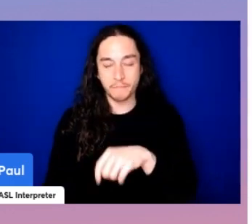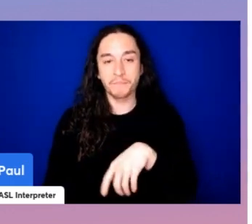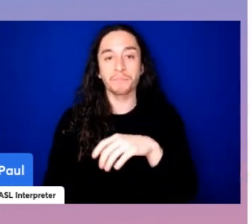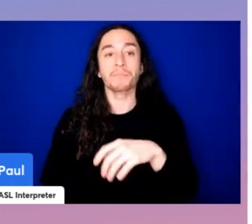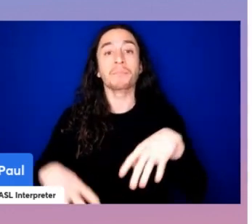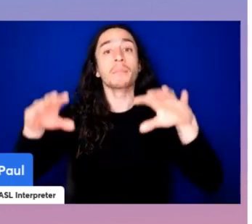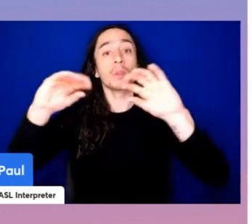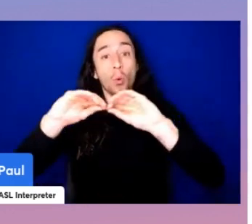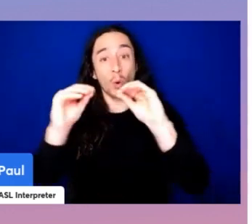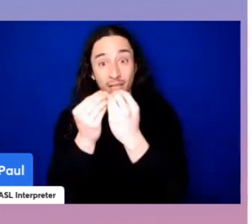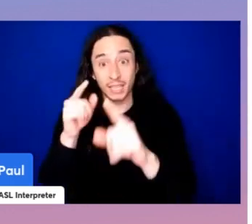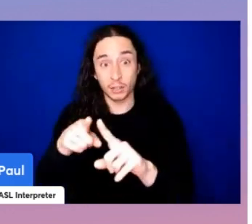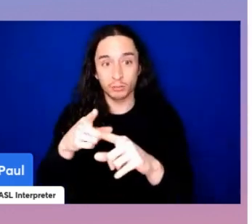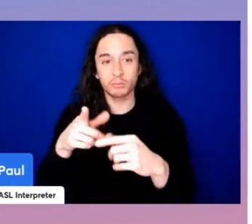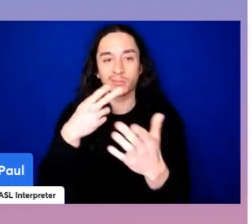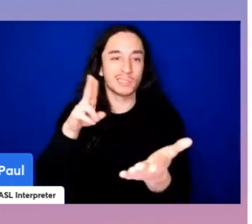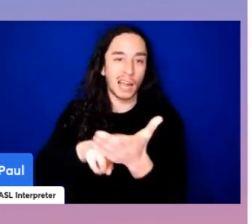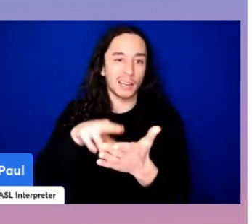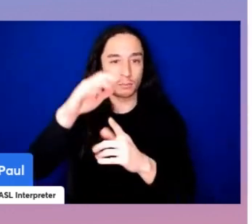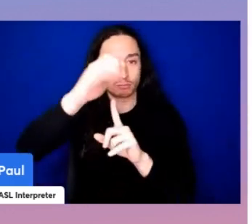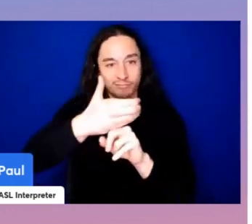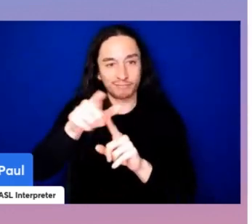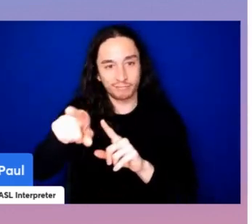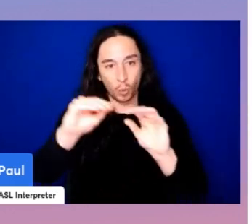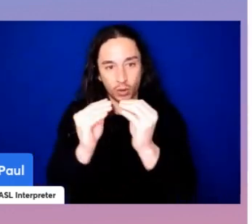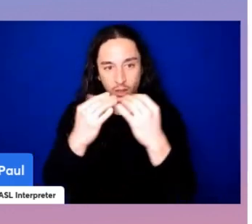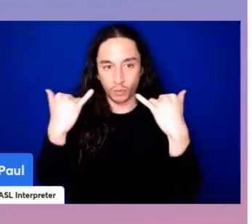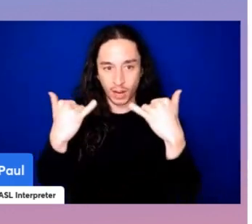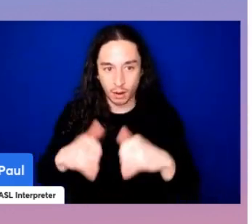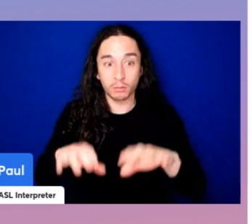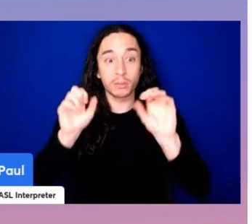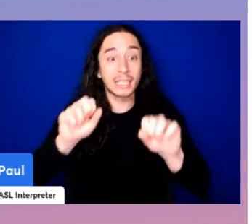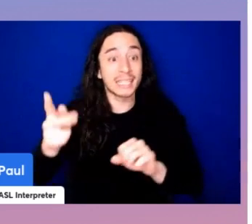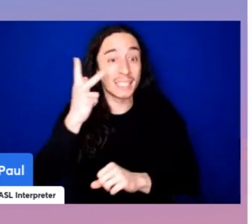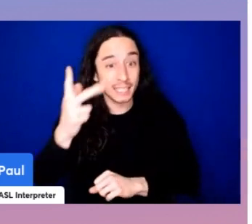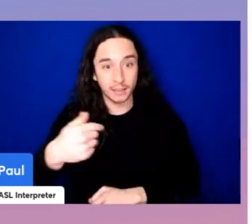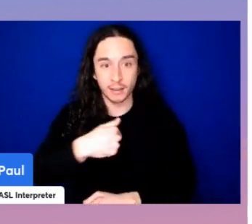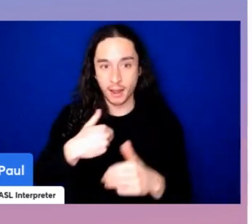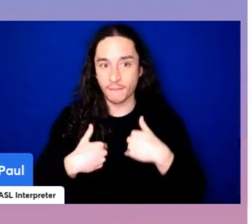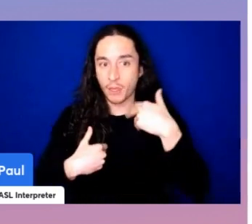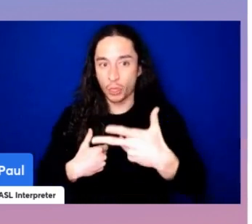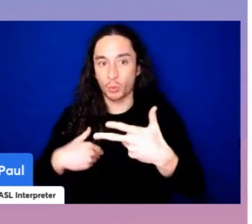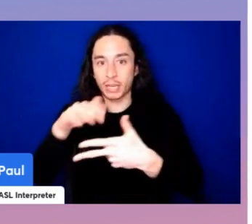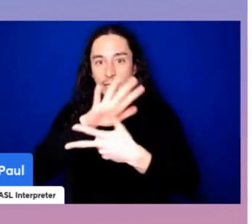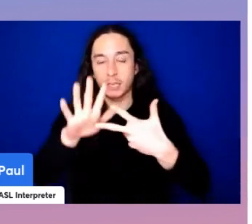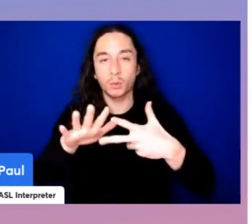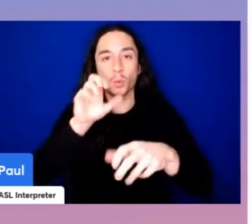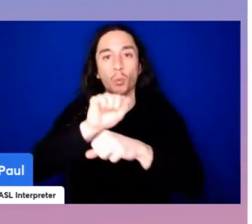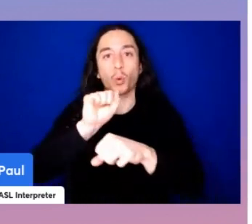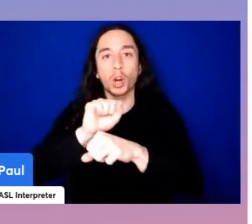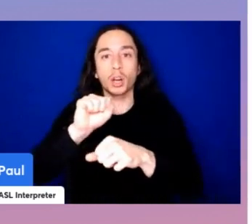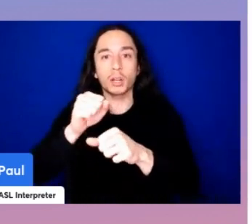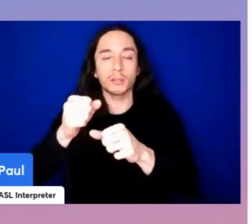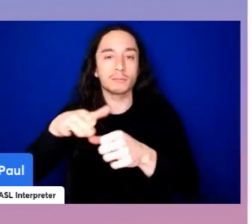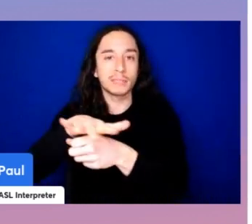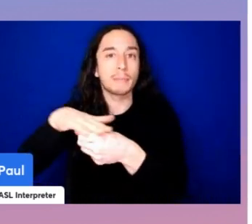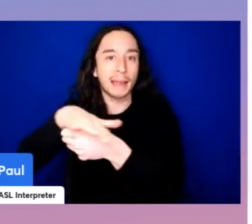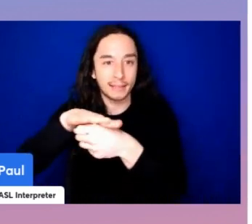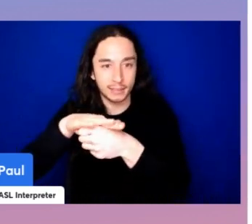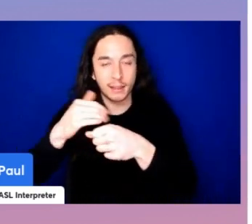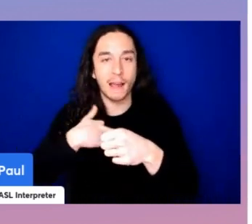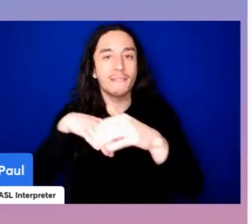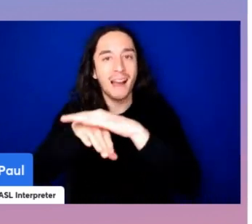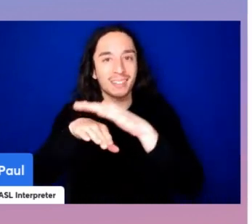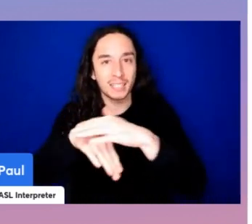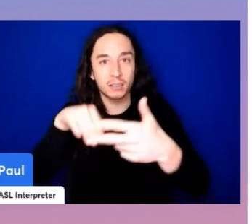organization signed into right now, you can see that I have 3 workspaces that I have access to. These would be the